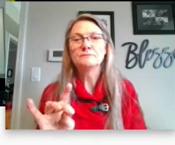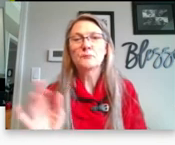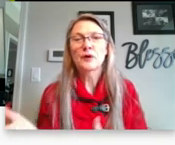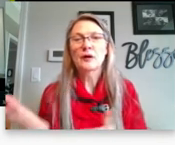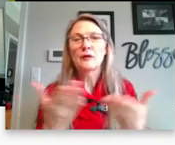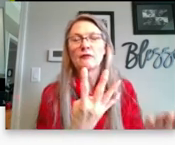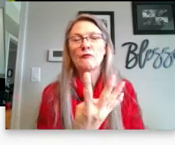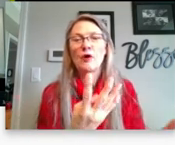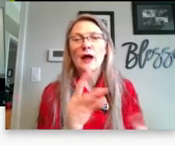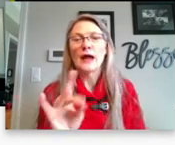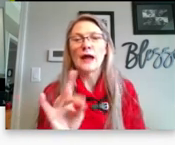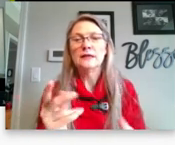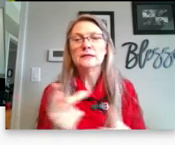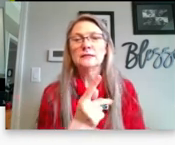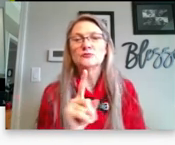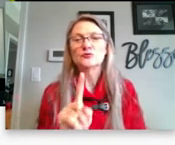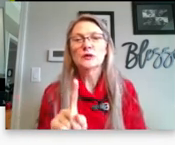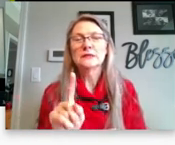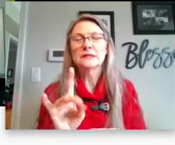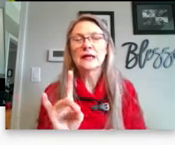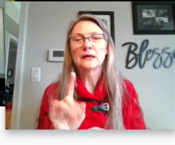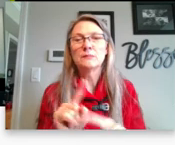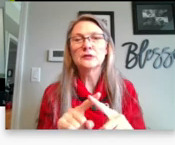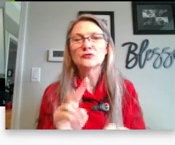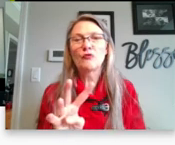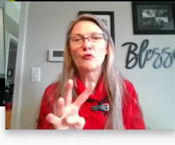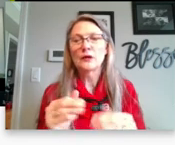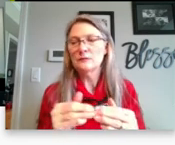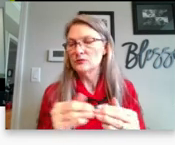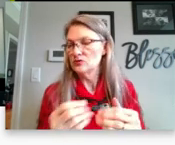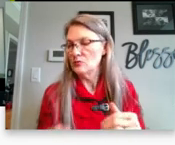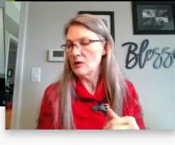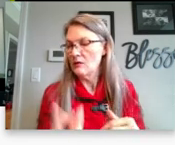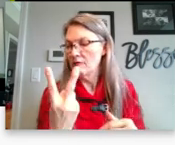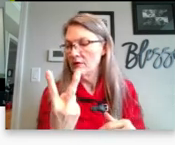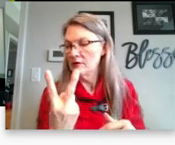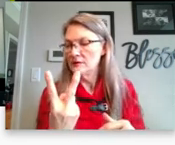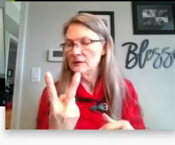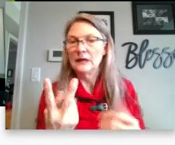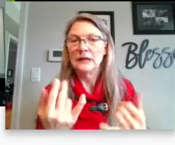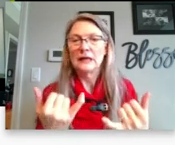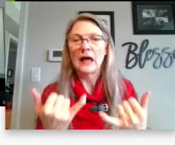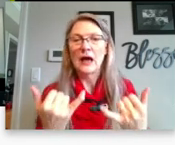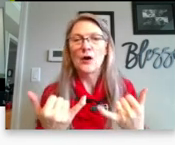8 times 1 is 8 plus 4 is 12. So now you've got